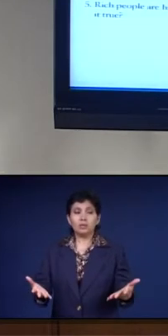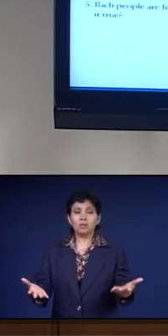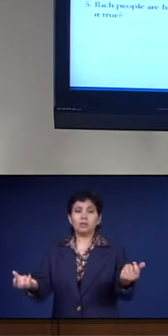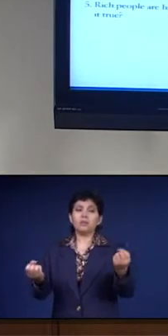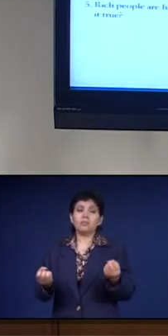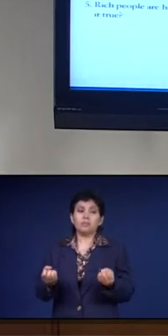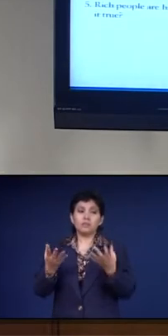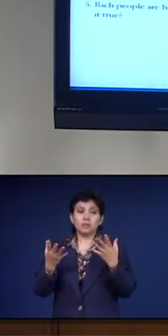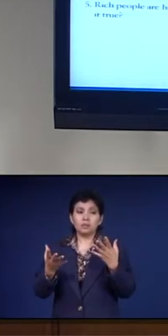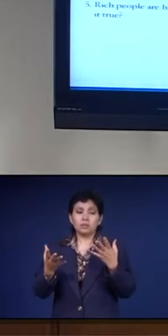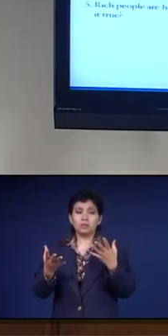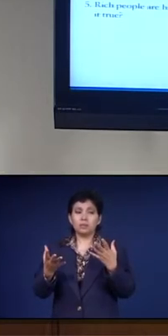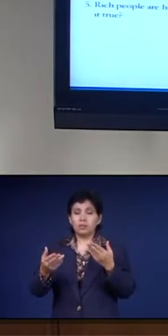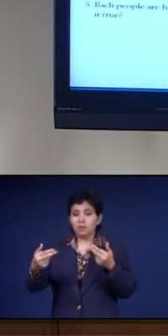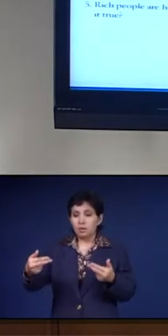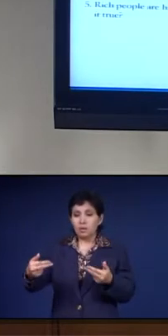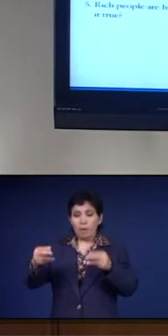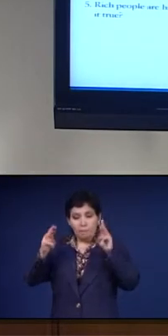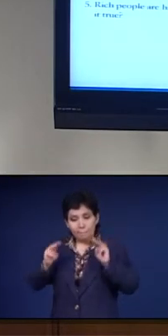needs true friendship.